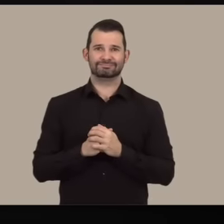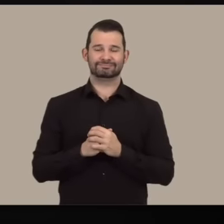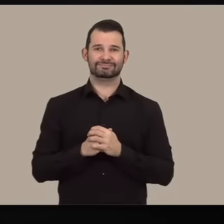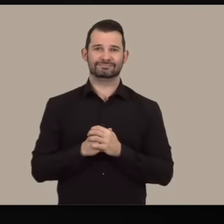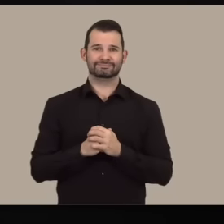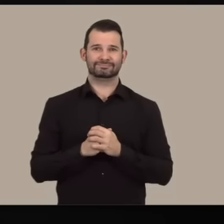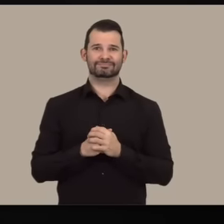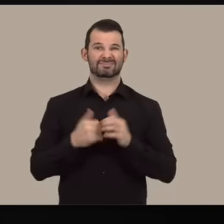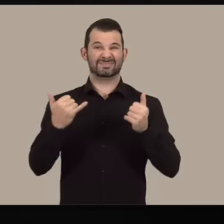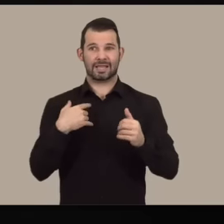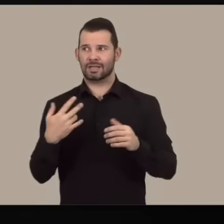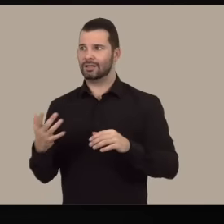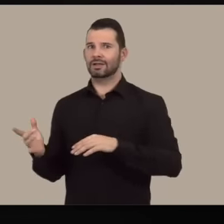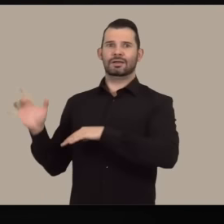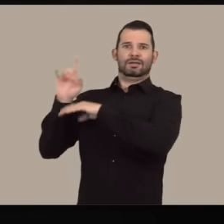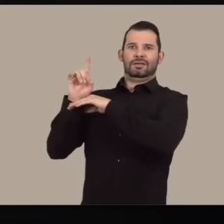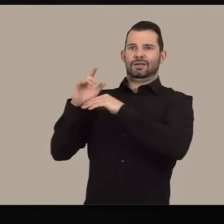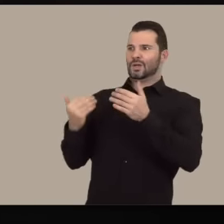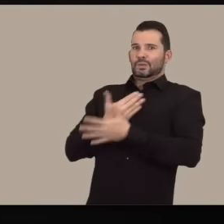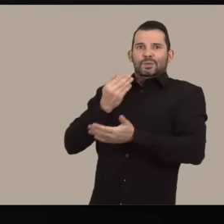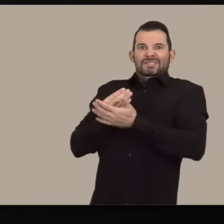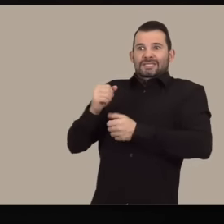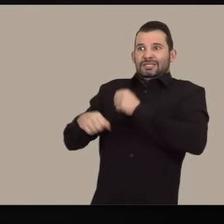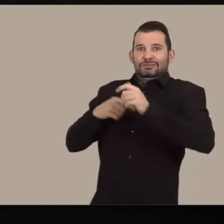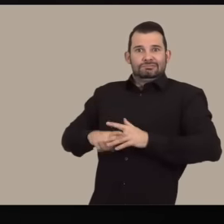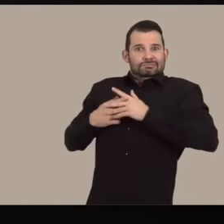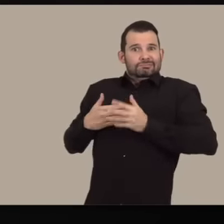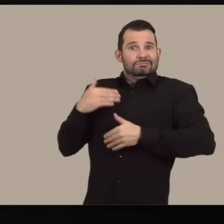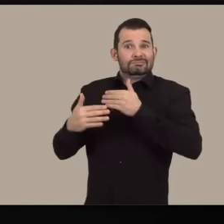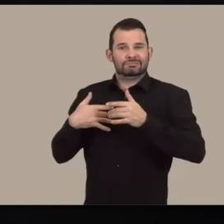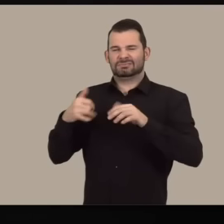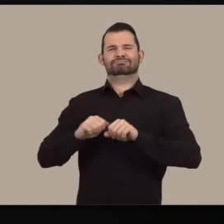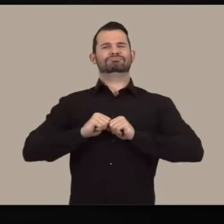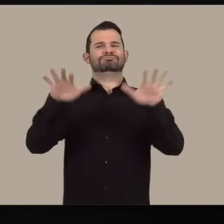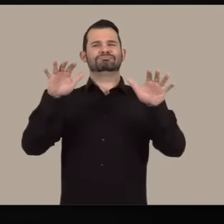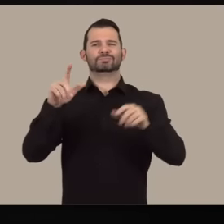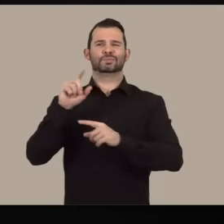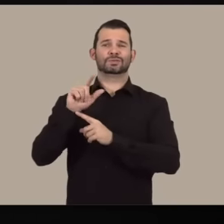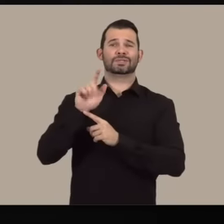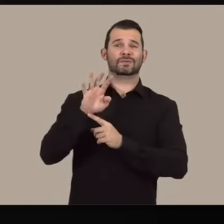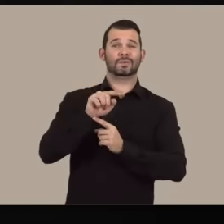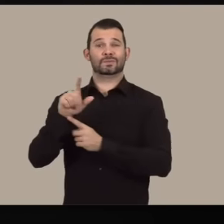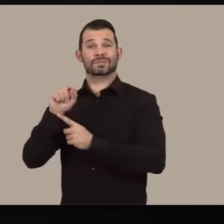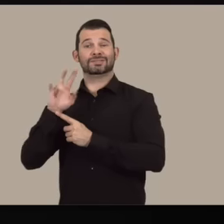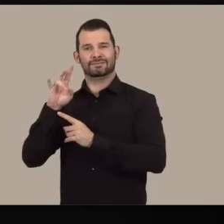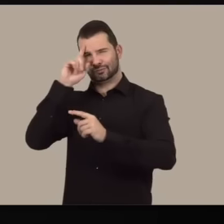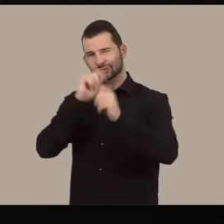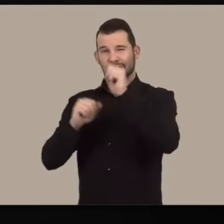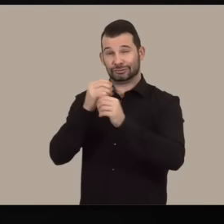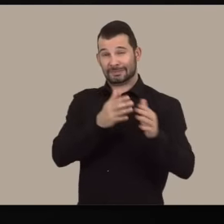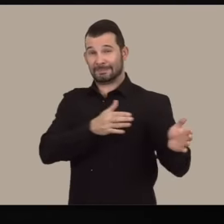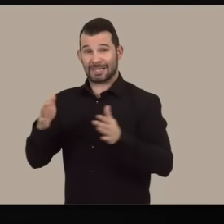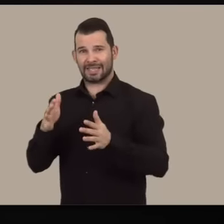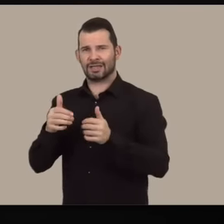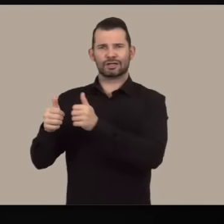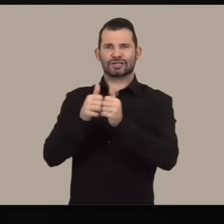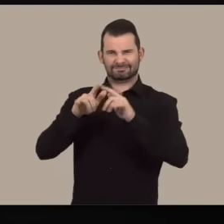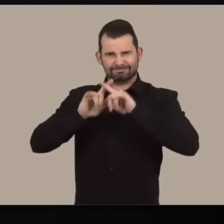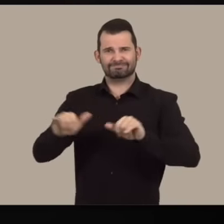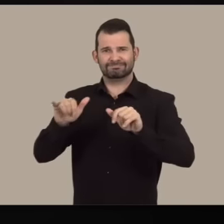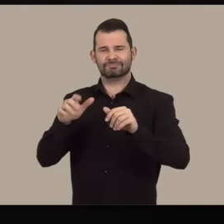shine. And we stand on the threshold of a new fiscal year. We launch our 2024-27 strategic